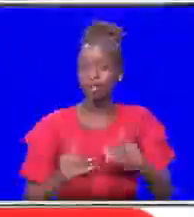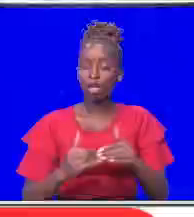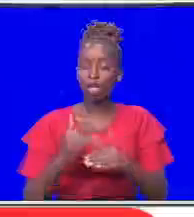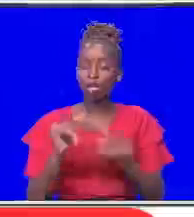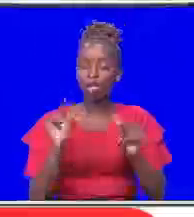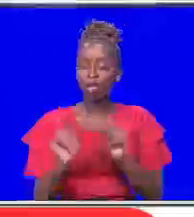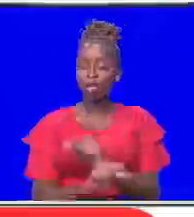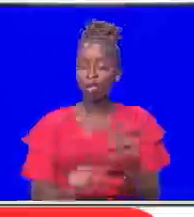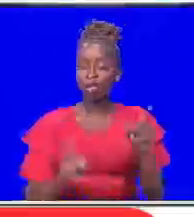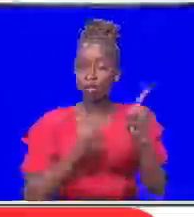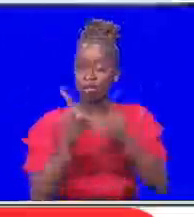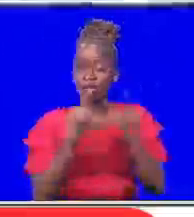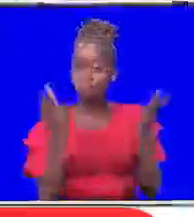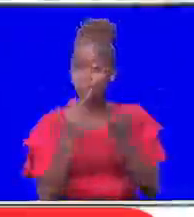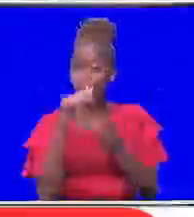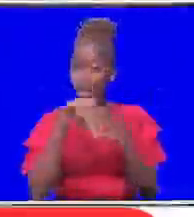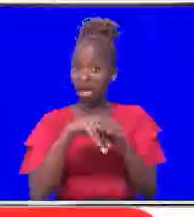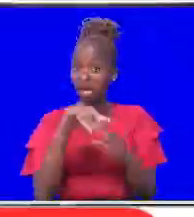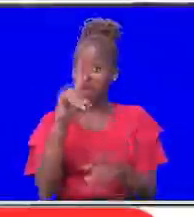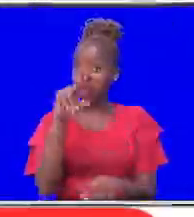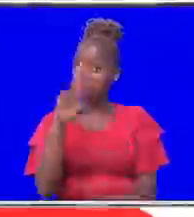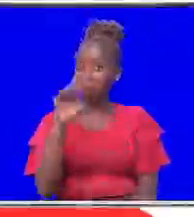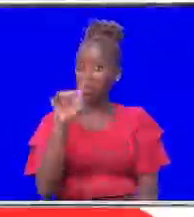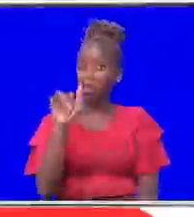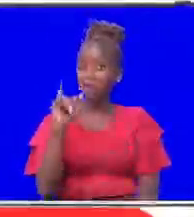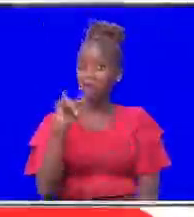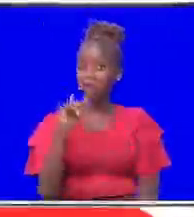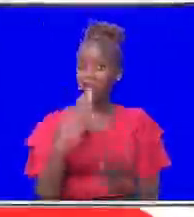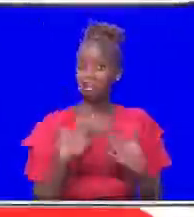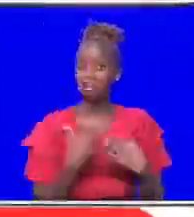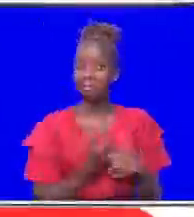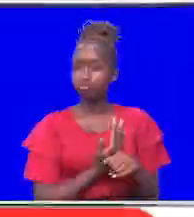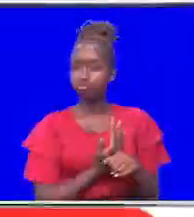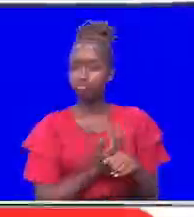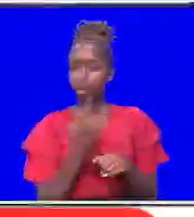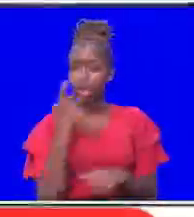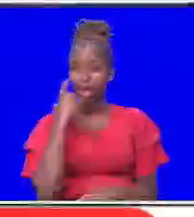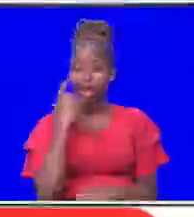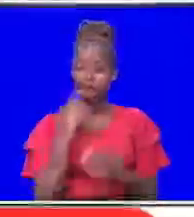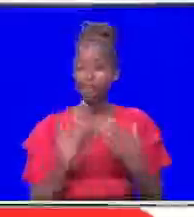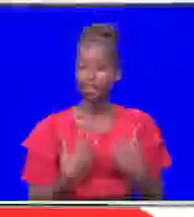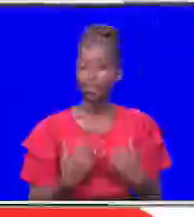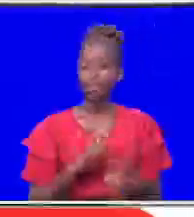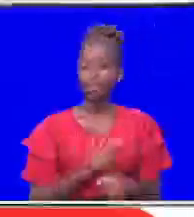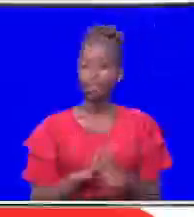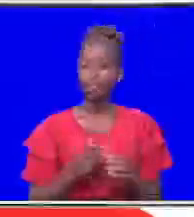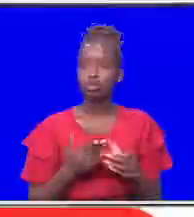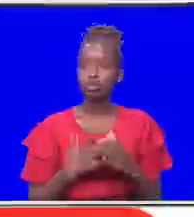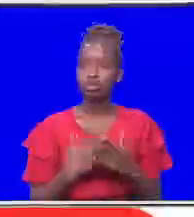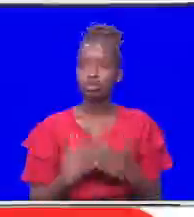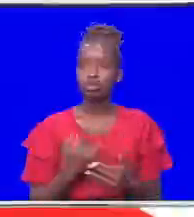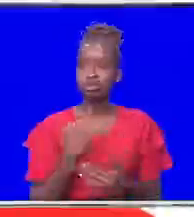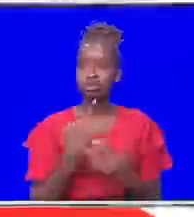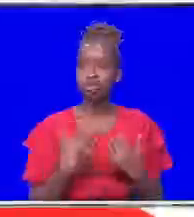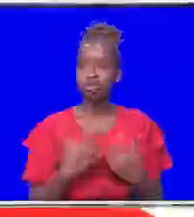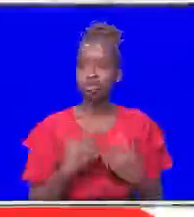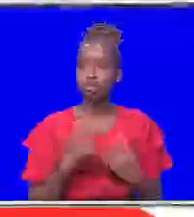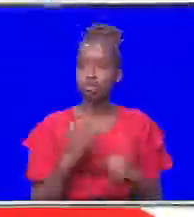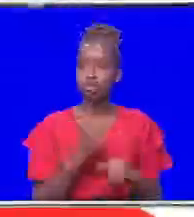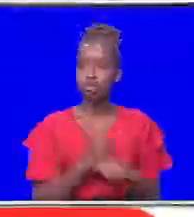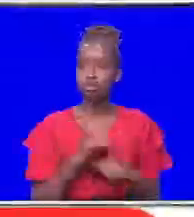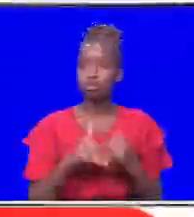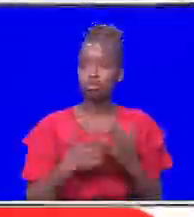Dubai, has drawn the ire of Kenya Kwanza leaders, accusing him of being thankless to President William Ruto, who